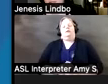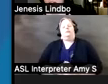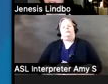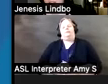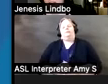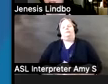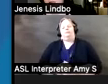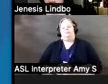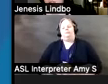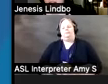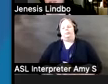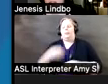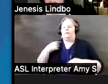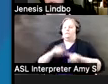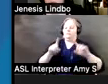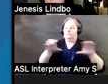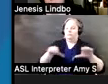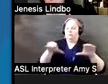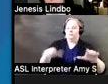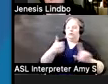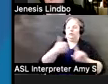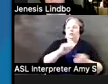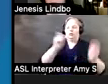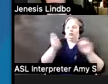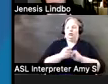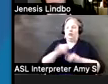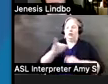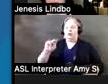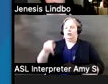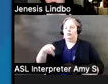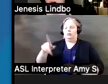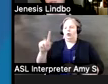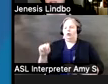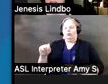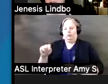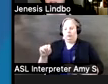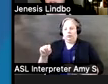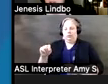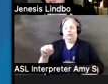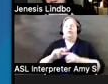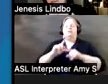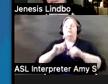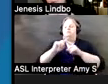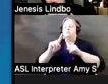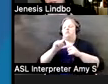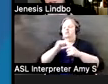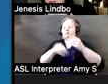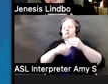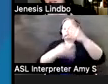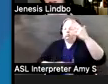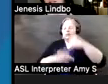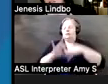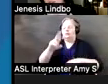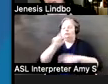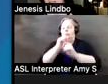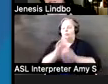with different activities, you can change the input method. So all of these different features are very important because